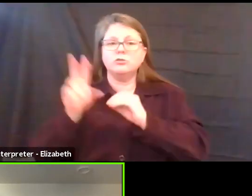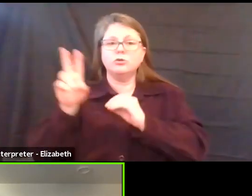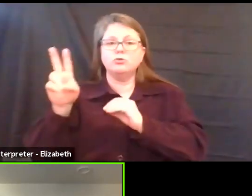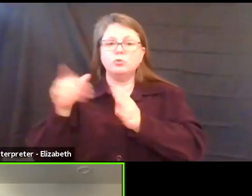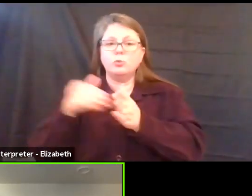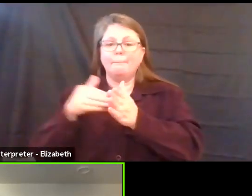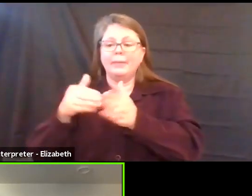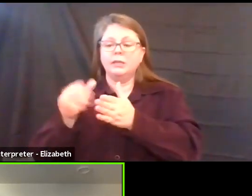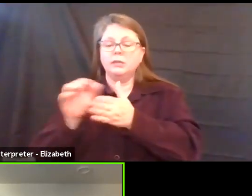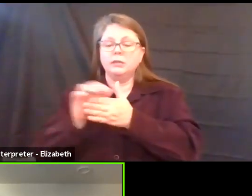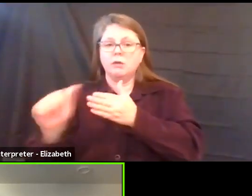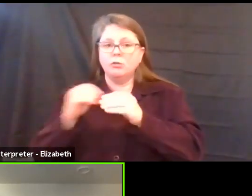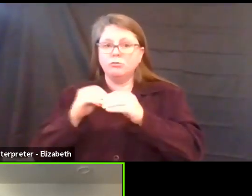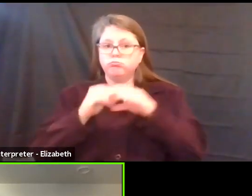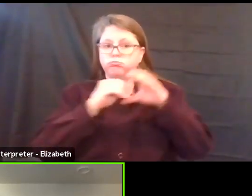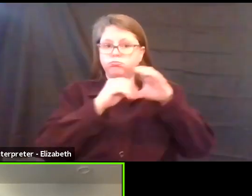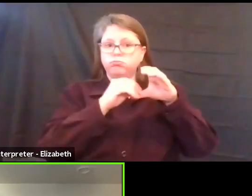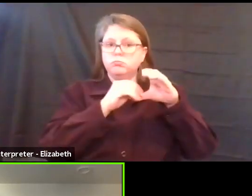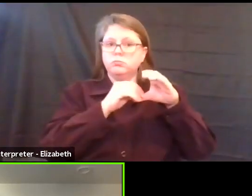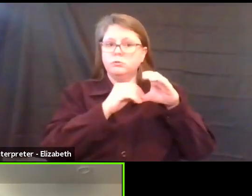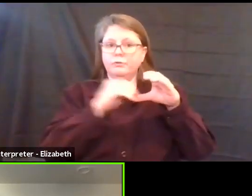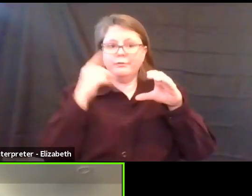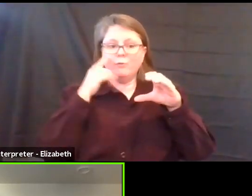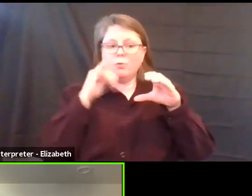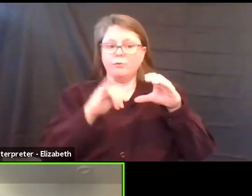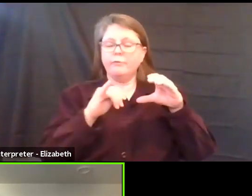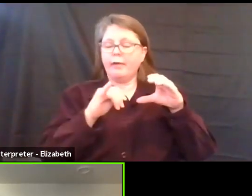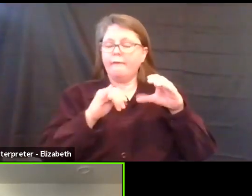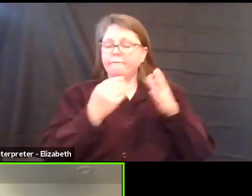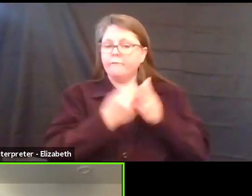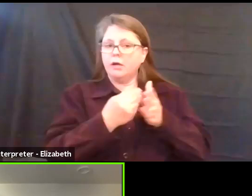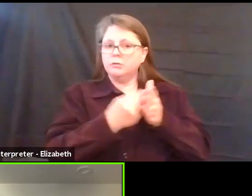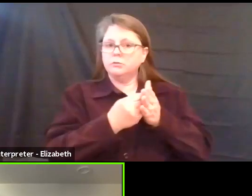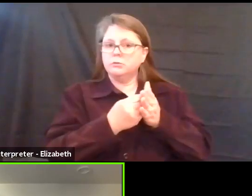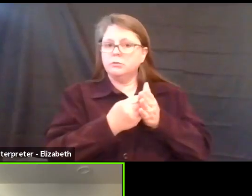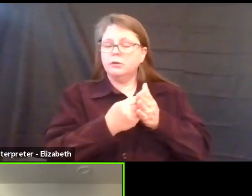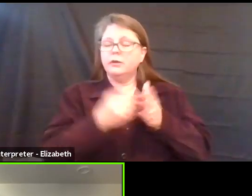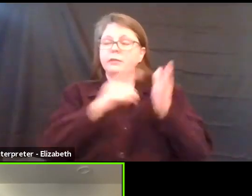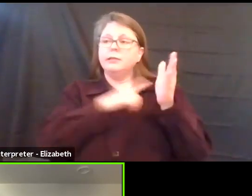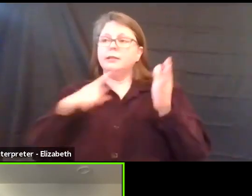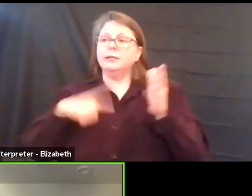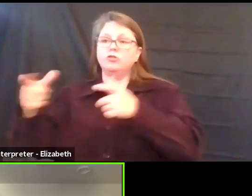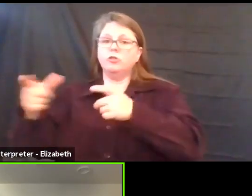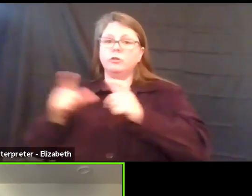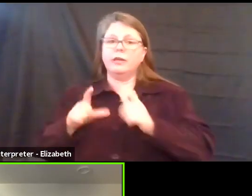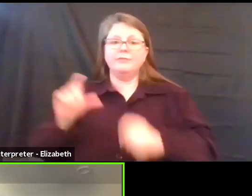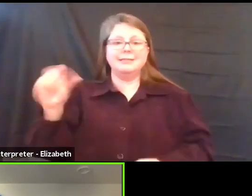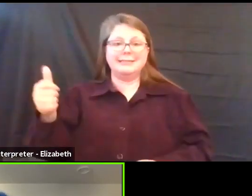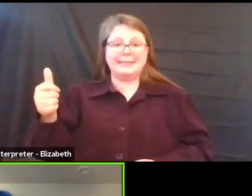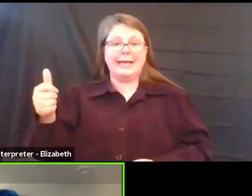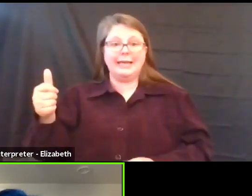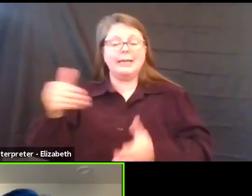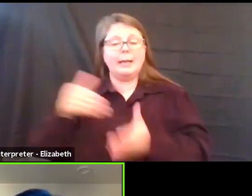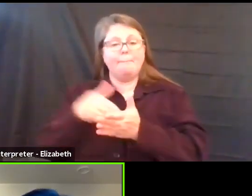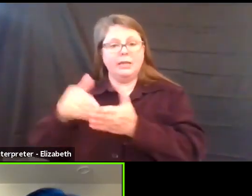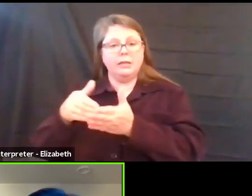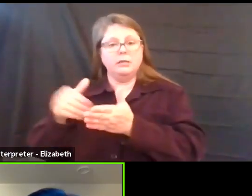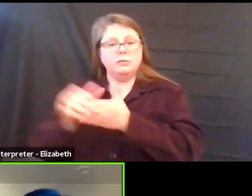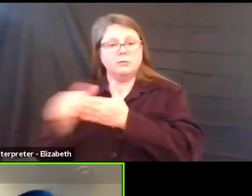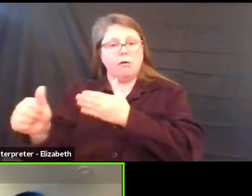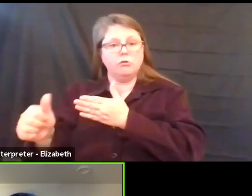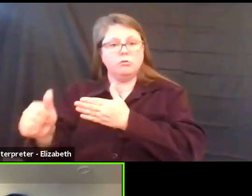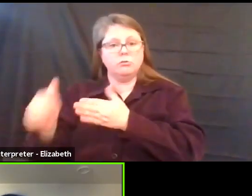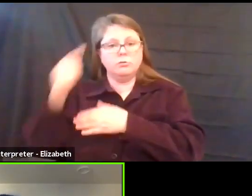fund. What the legislature gave us was $10 million because they recognized the need.